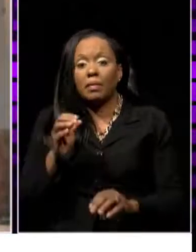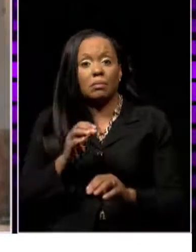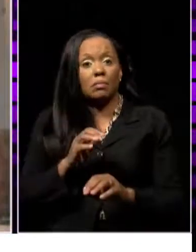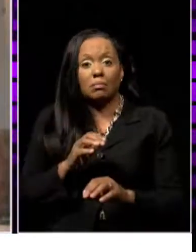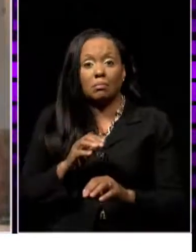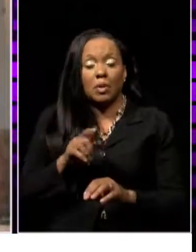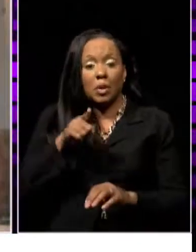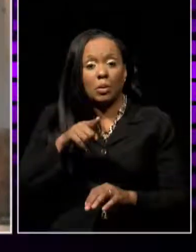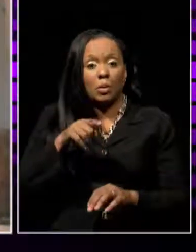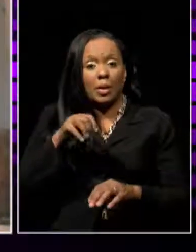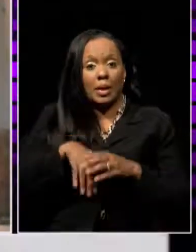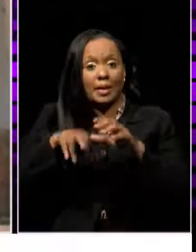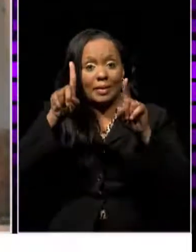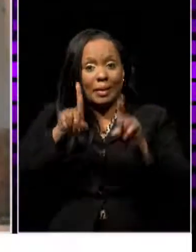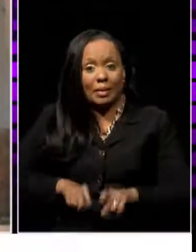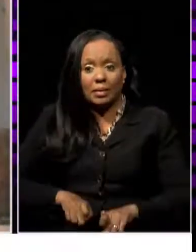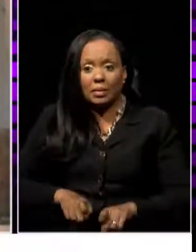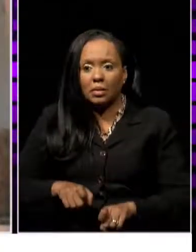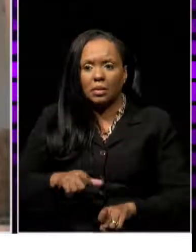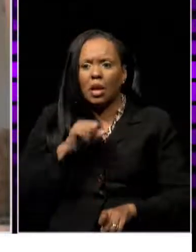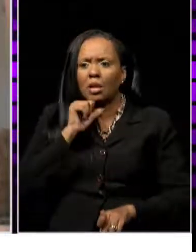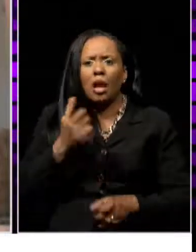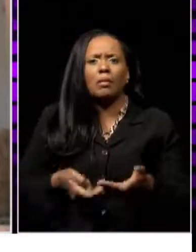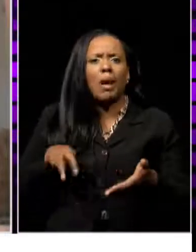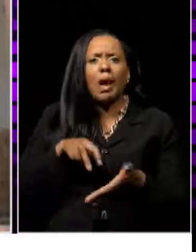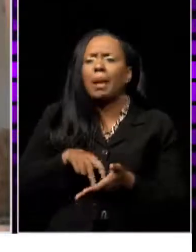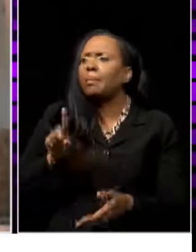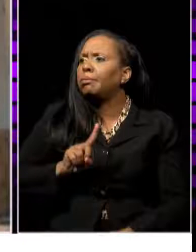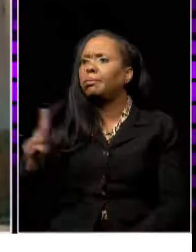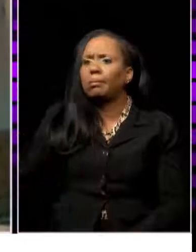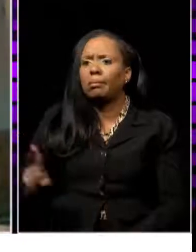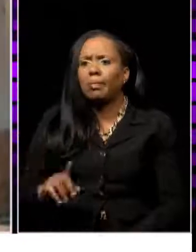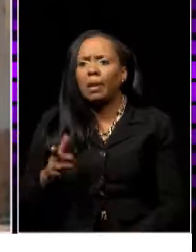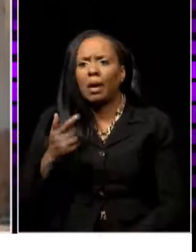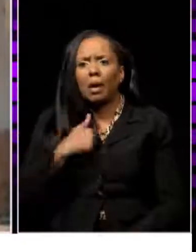and you make sure you do what you have to do. I'm not one of those helicopter parents at all.